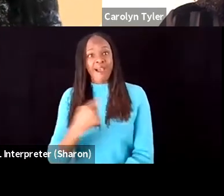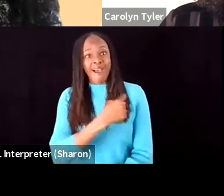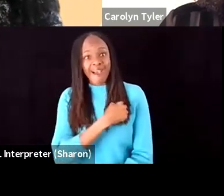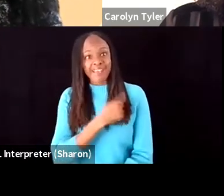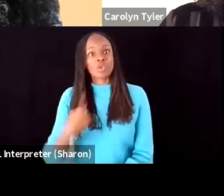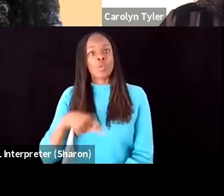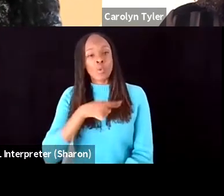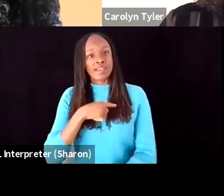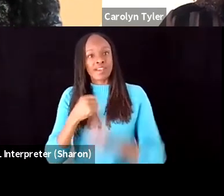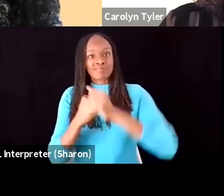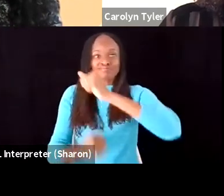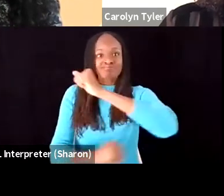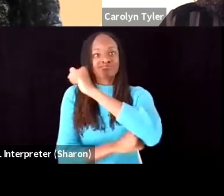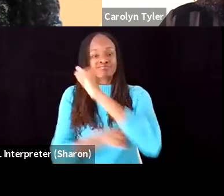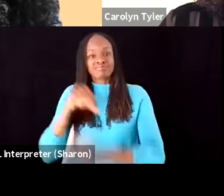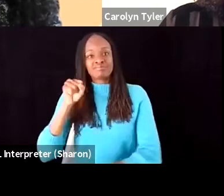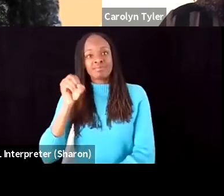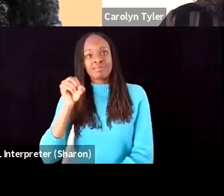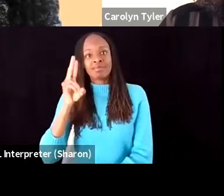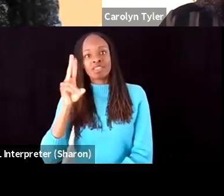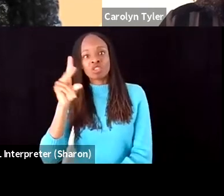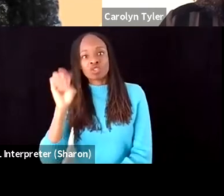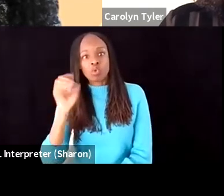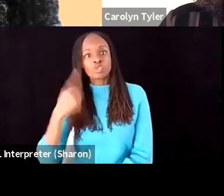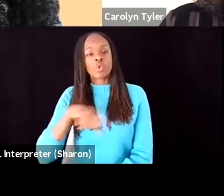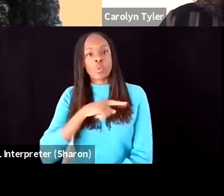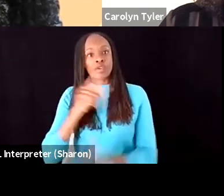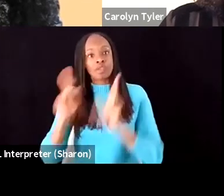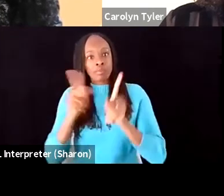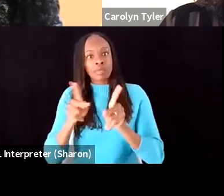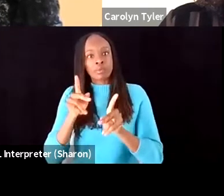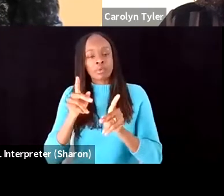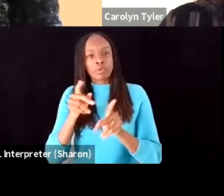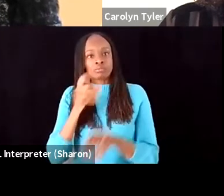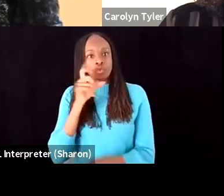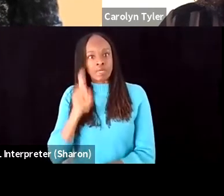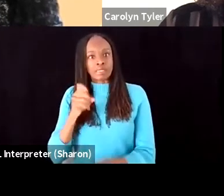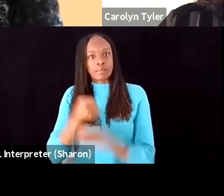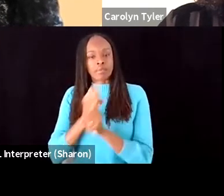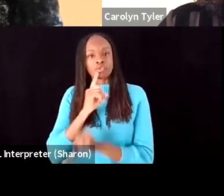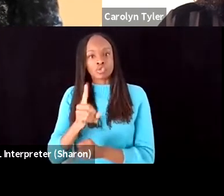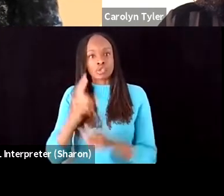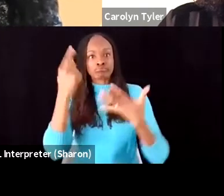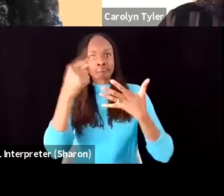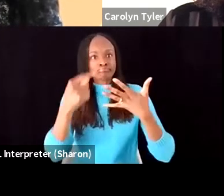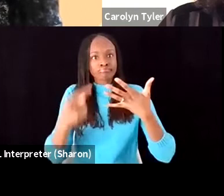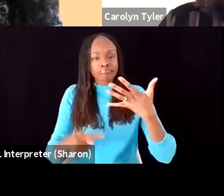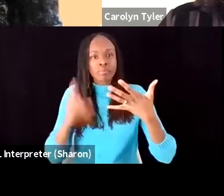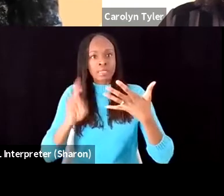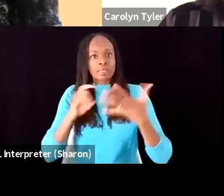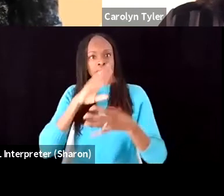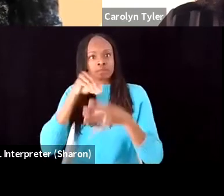of that now. We are the ones that have to make sure that these things are going to be implemented in earnest